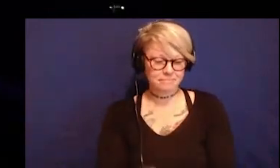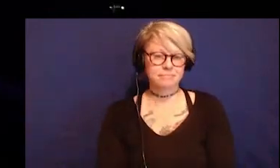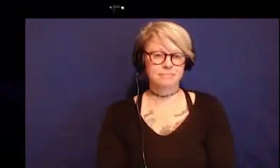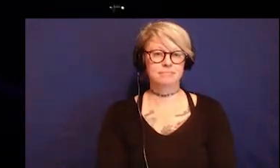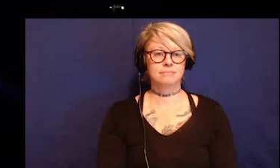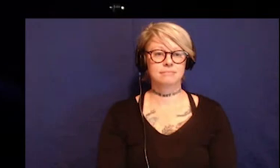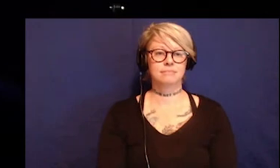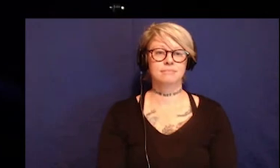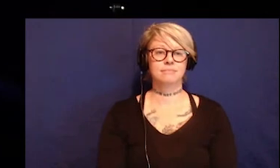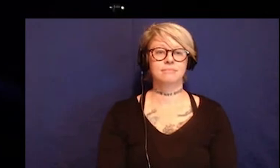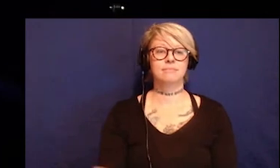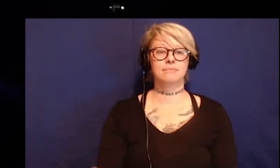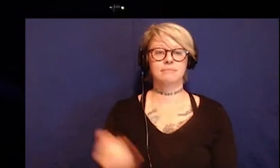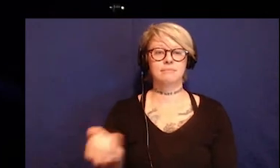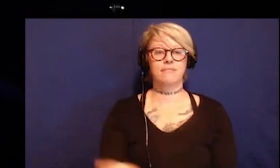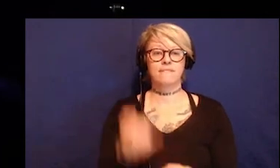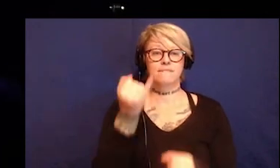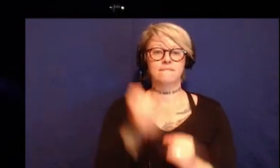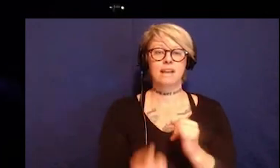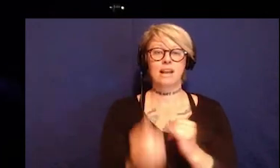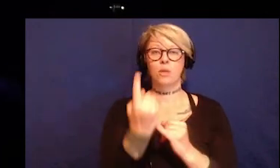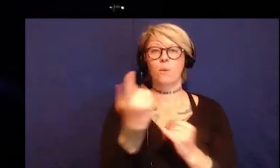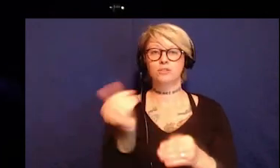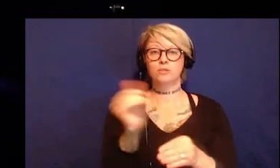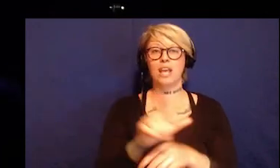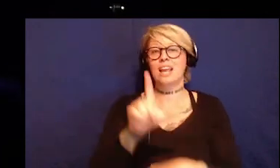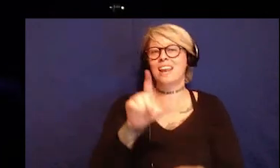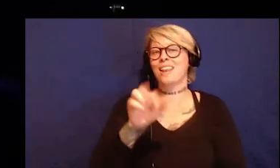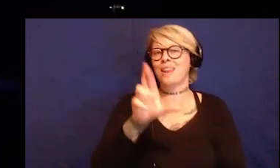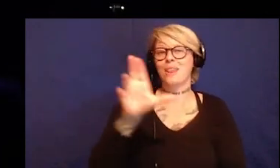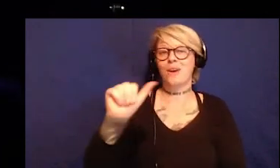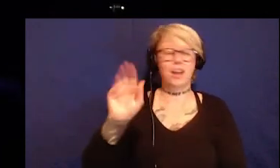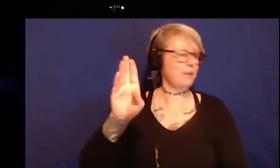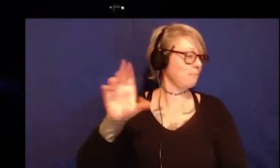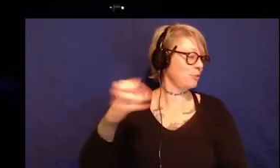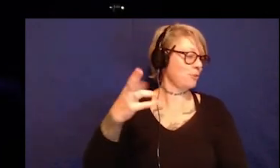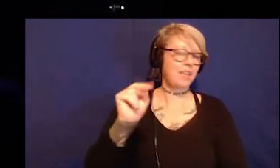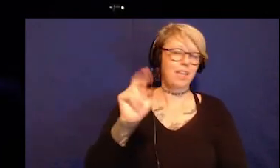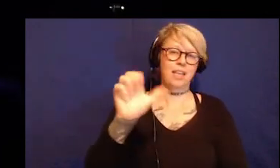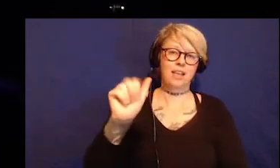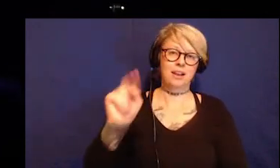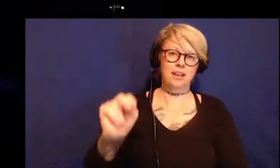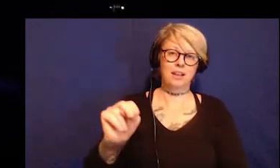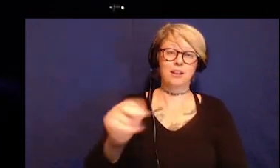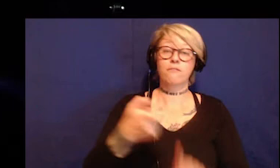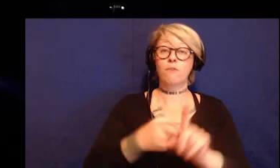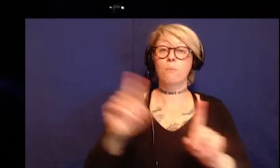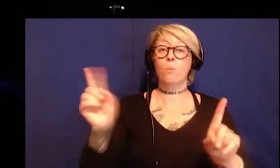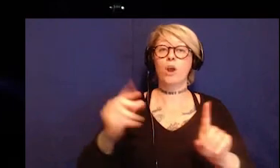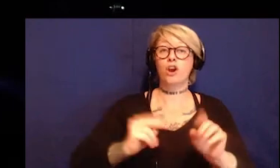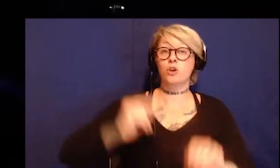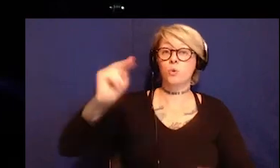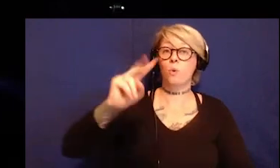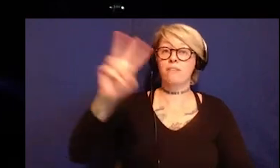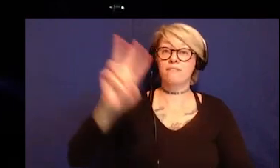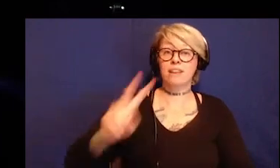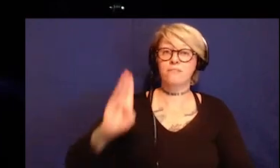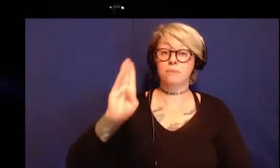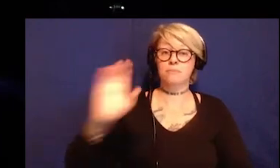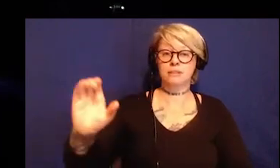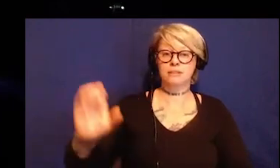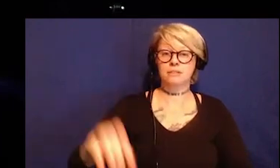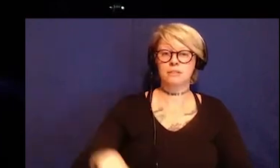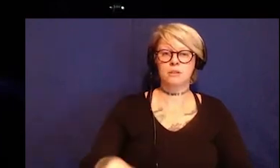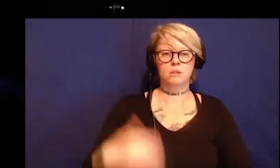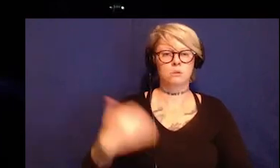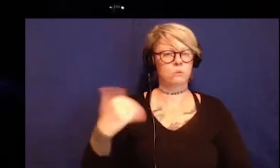our last one tonight, Laura Buchanan, an emerging writer hailing from North Vancouver, BC. I have a lot of echo